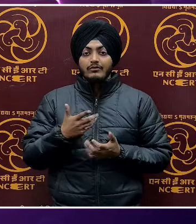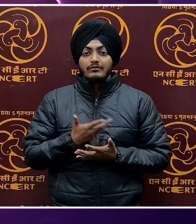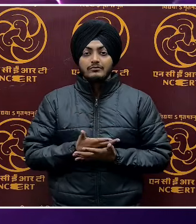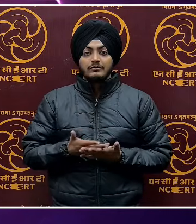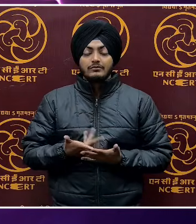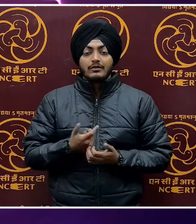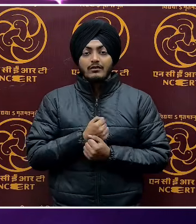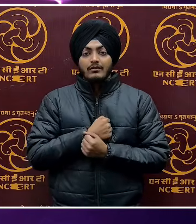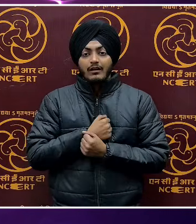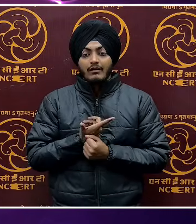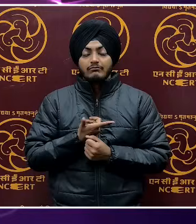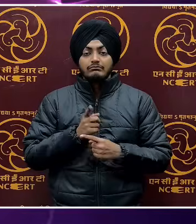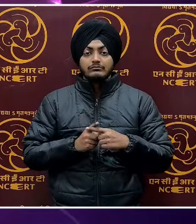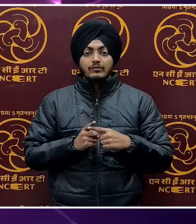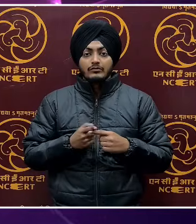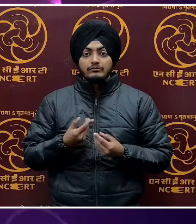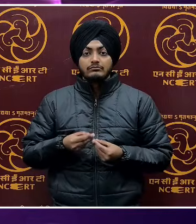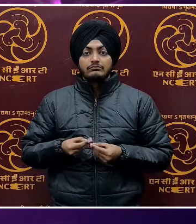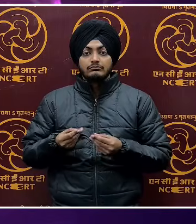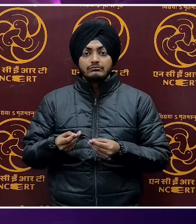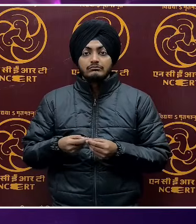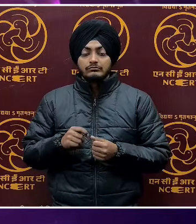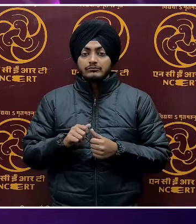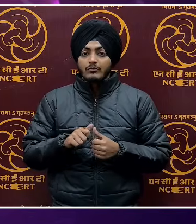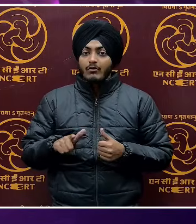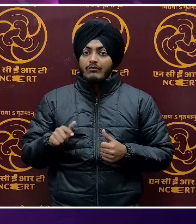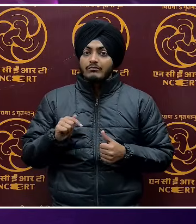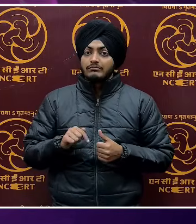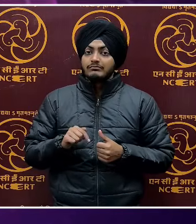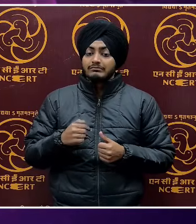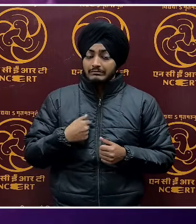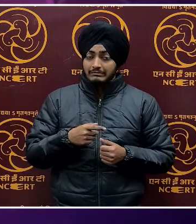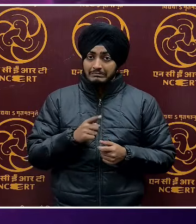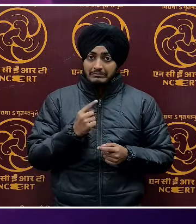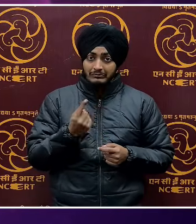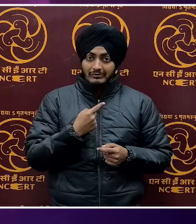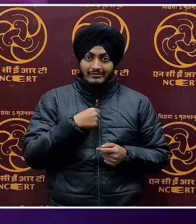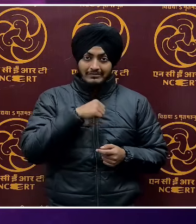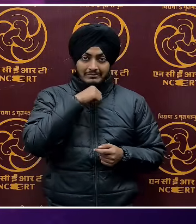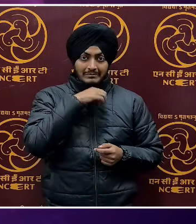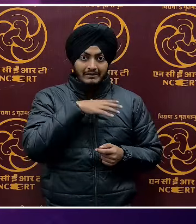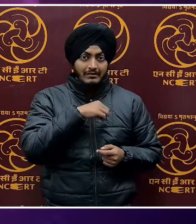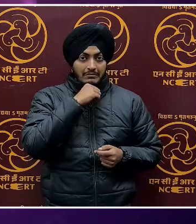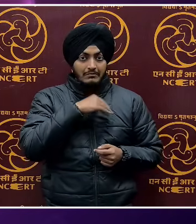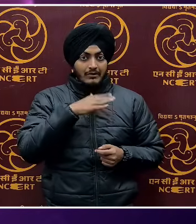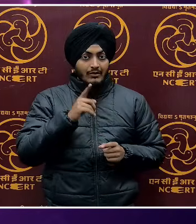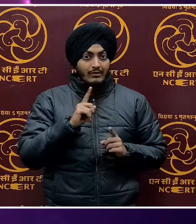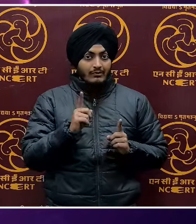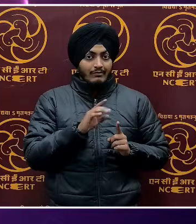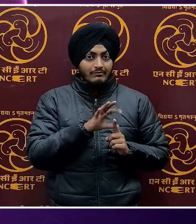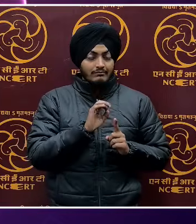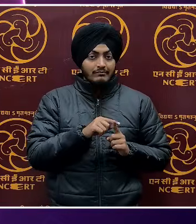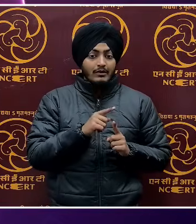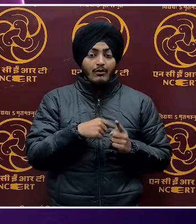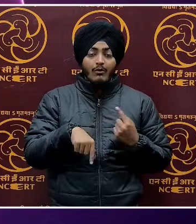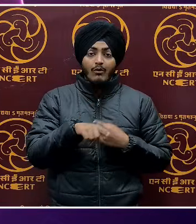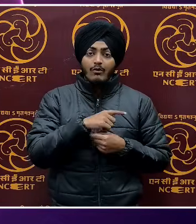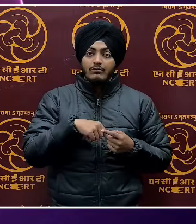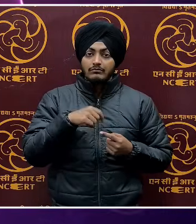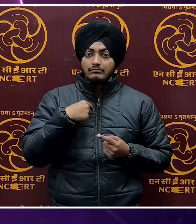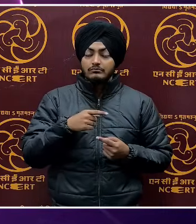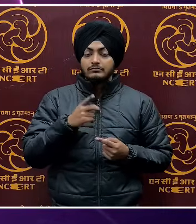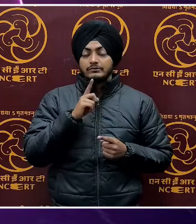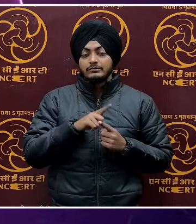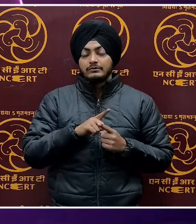the kindness, the warmth from everyone. Not only from a specific age or a group of people, but everybody should be nice